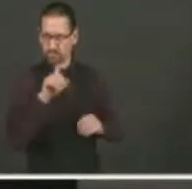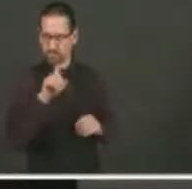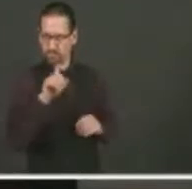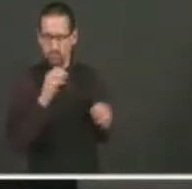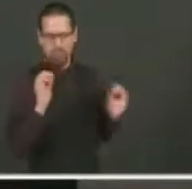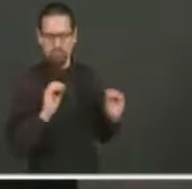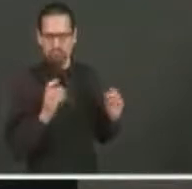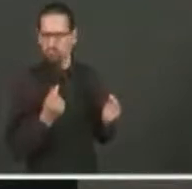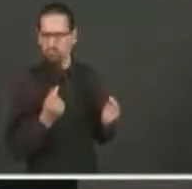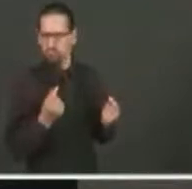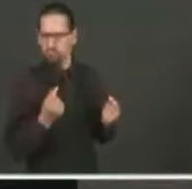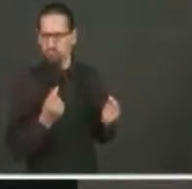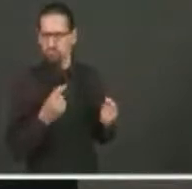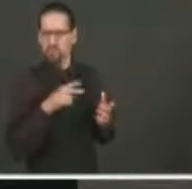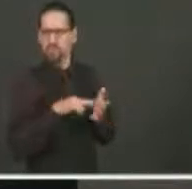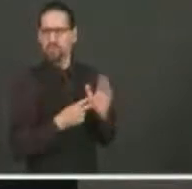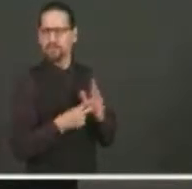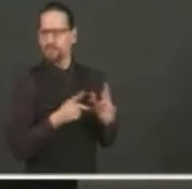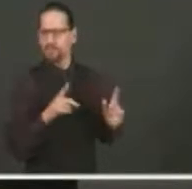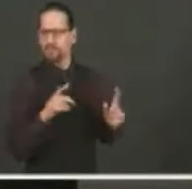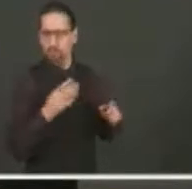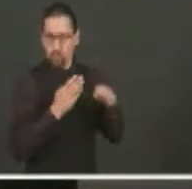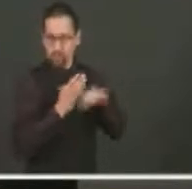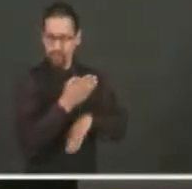that requires some sort of special approval that